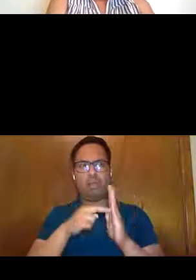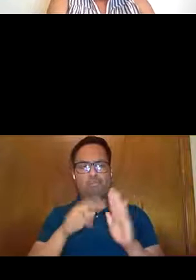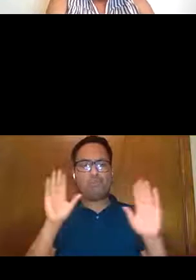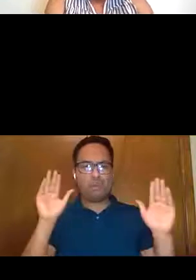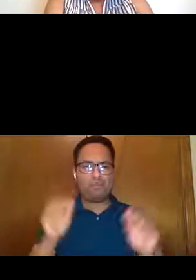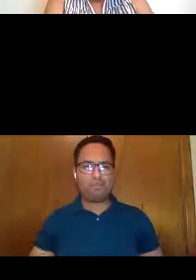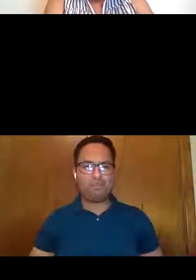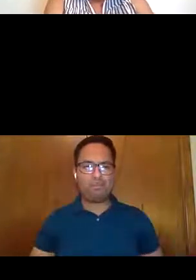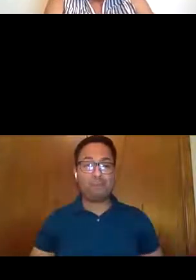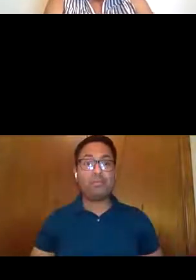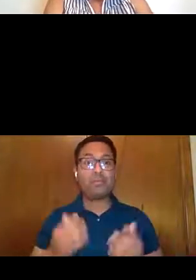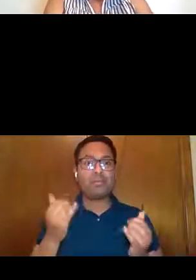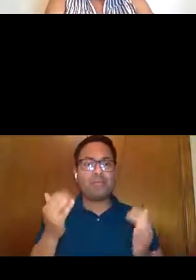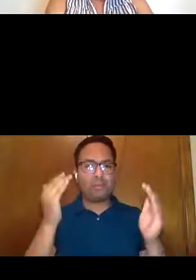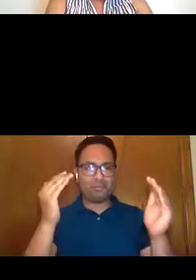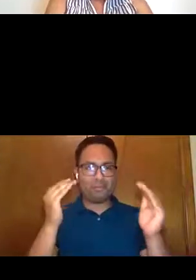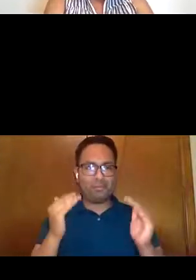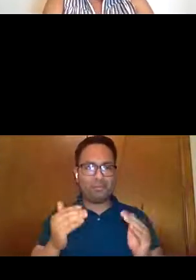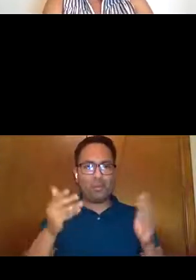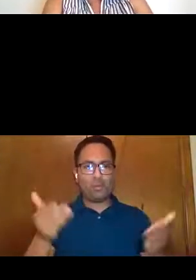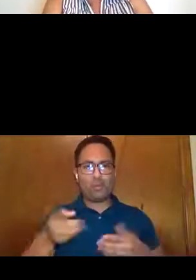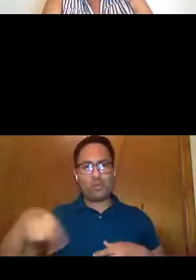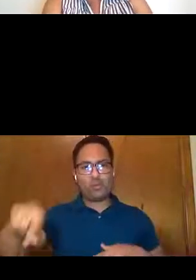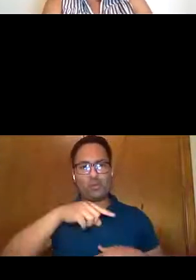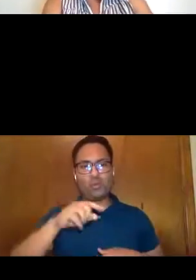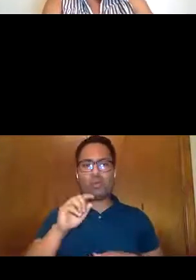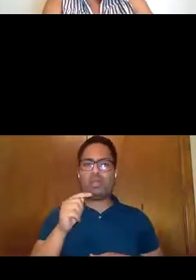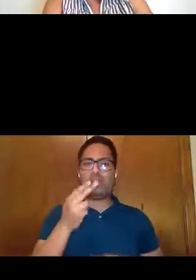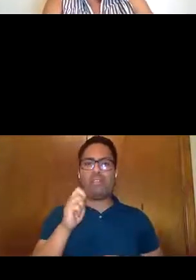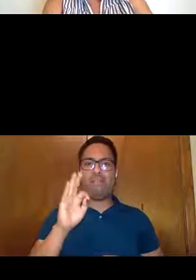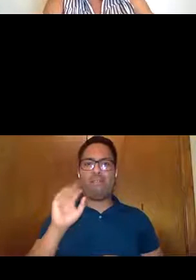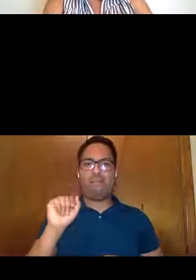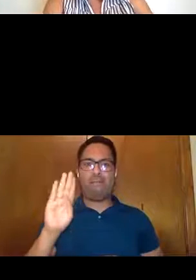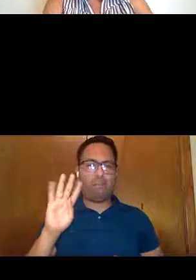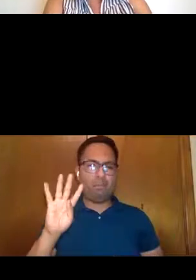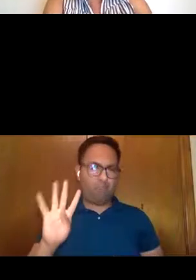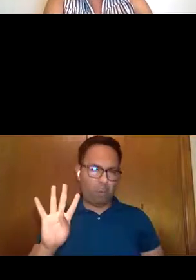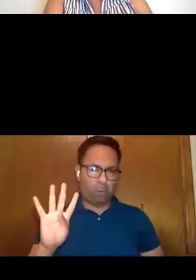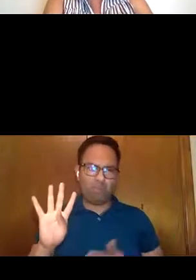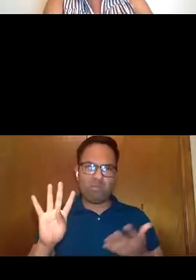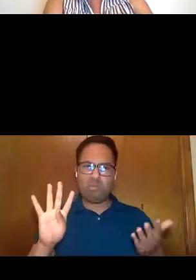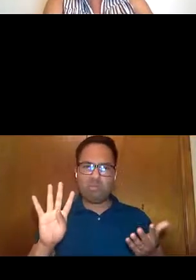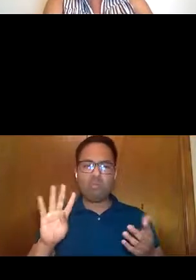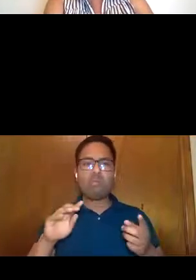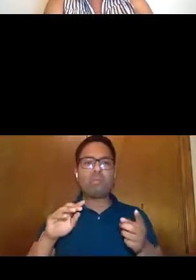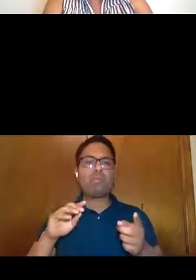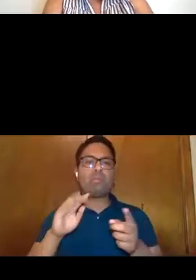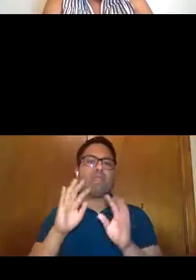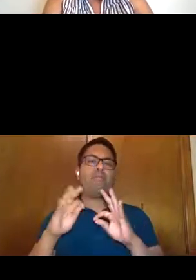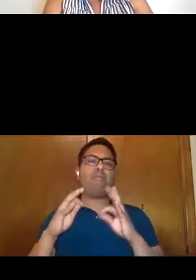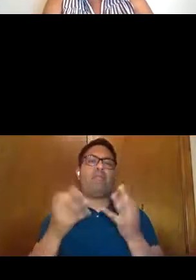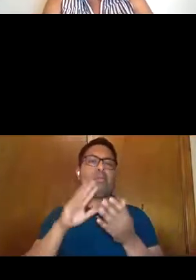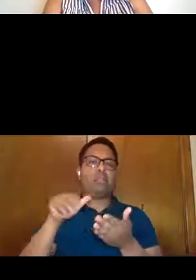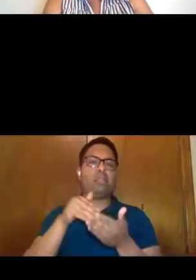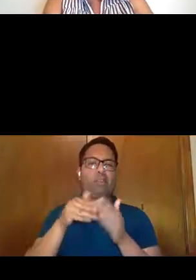Now I'm going to introduce you to the FAB 4 for a family-centered telemedicine appointment.